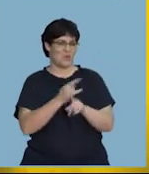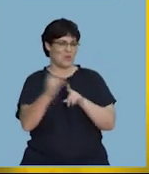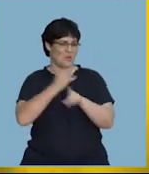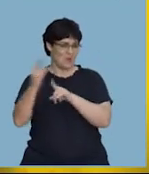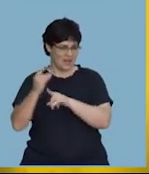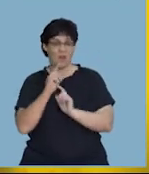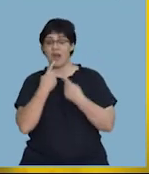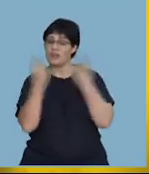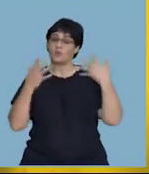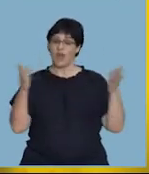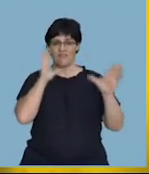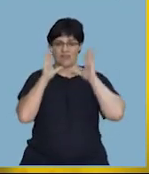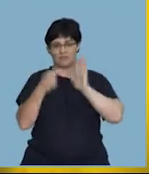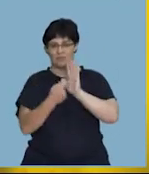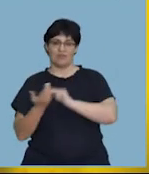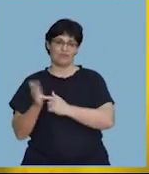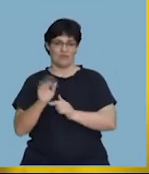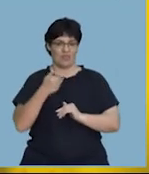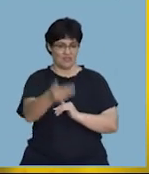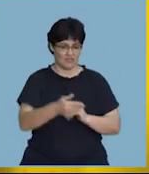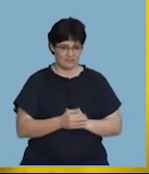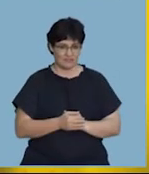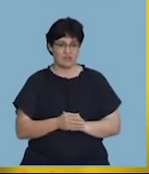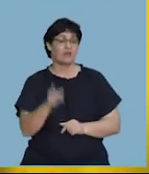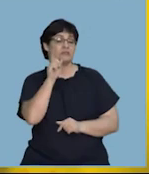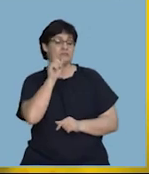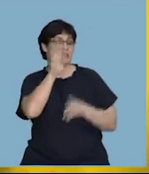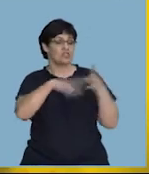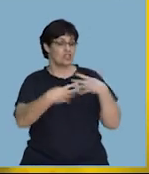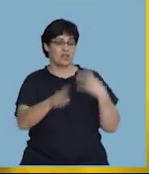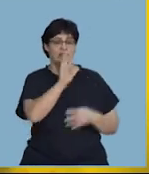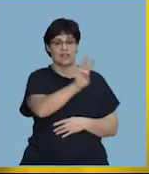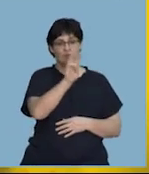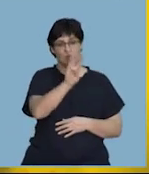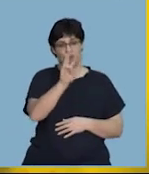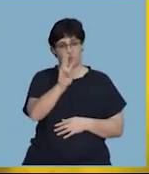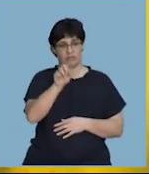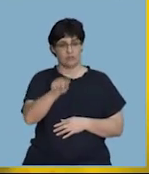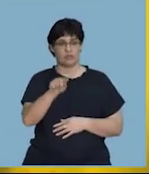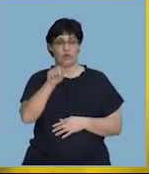will be announced on Facebook after the show. Don't forget to check out our schedule on